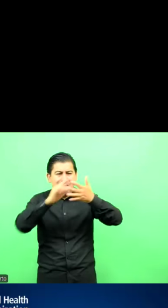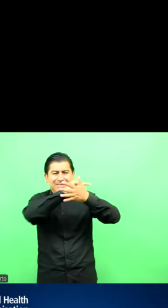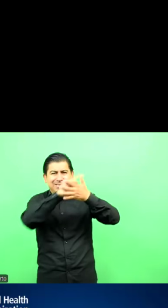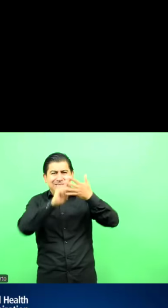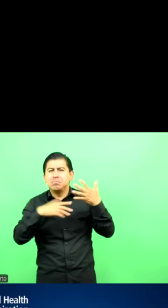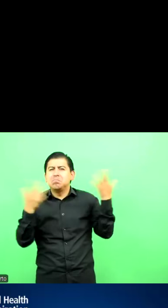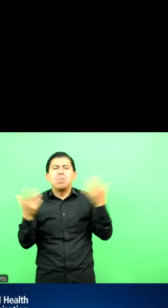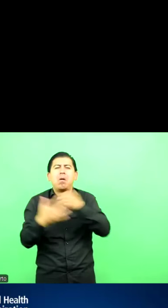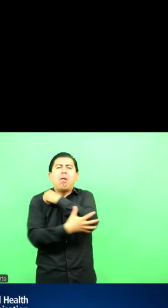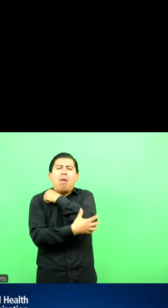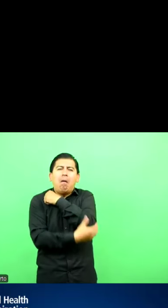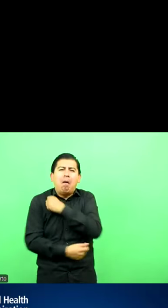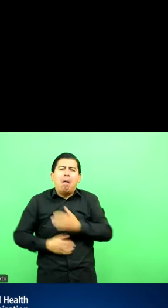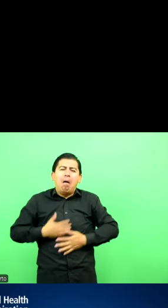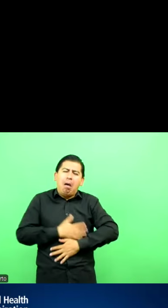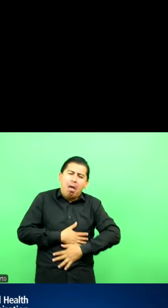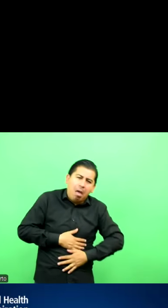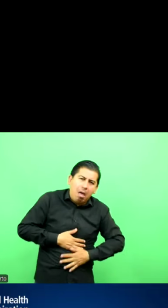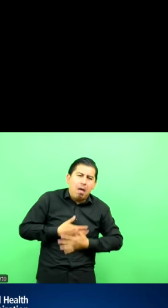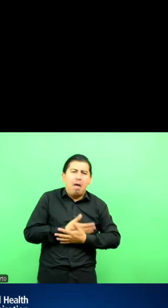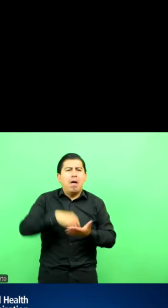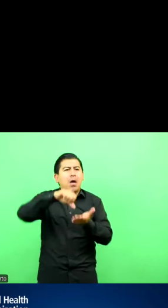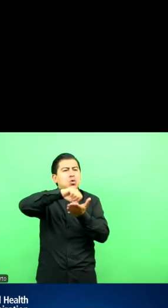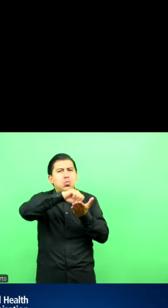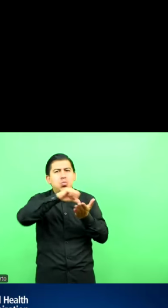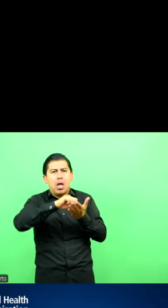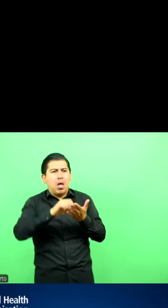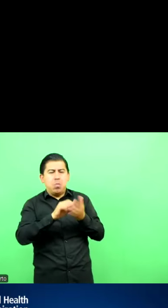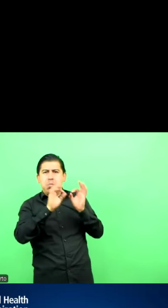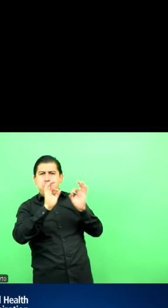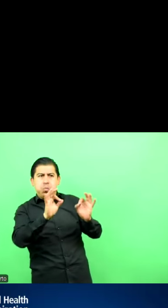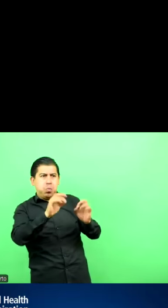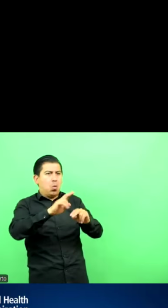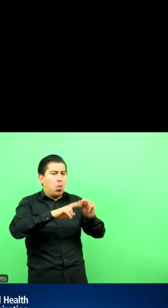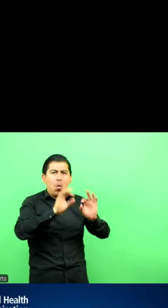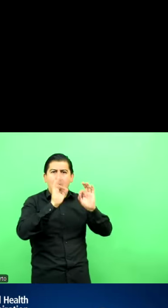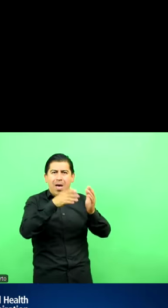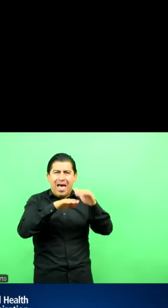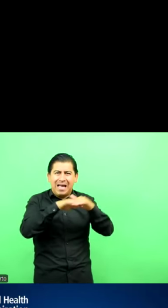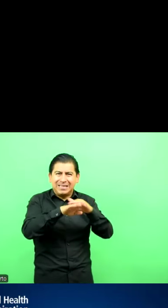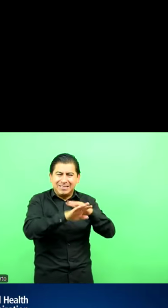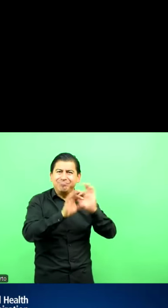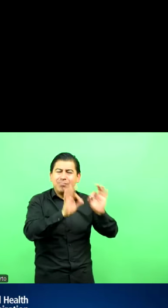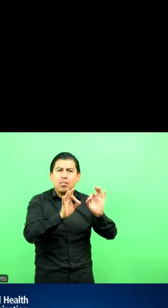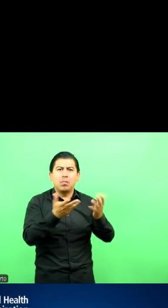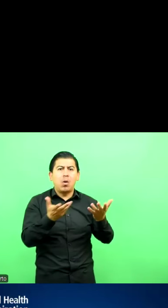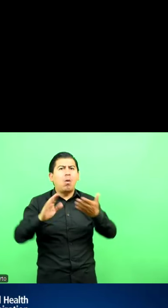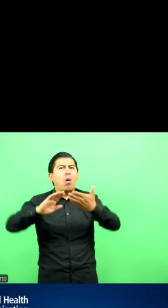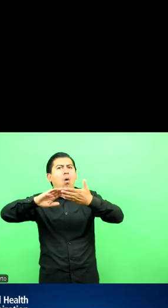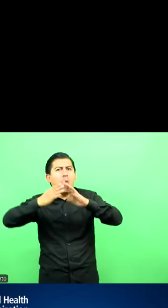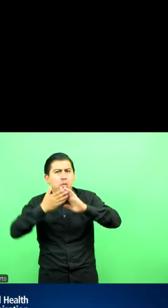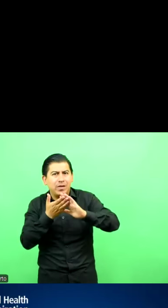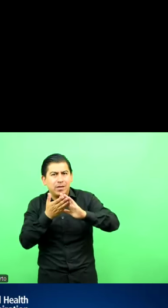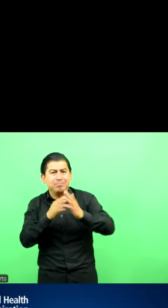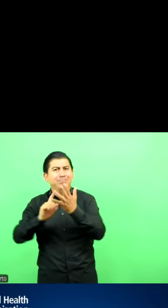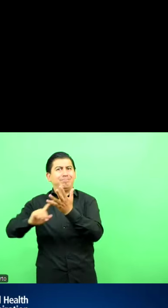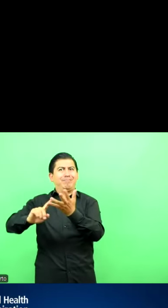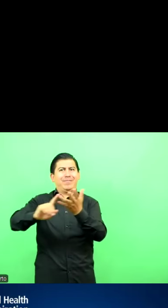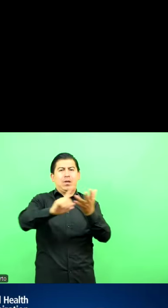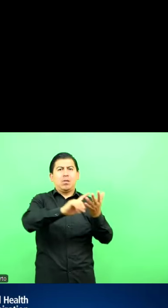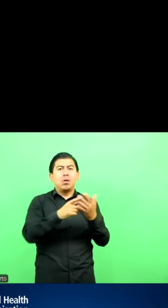are completely aligned to the theme and to the ideas and then spirit of this training